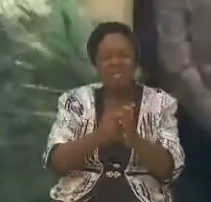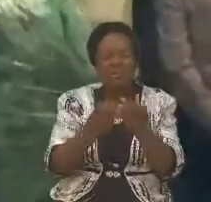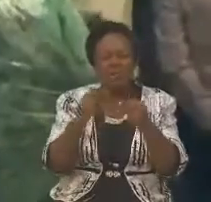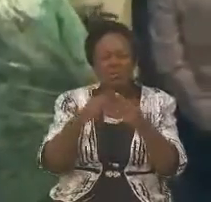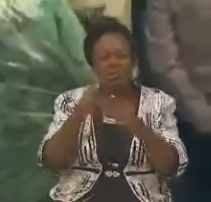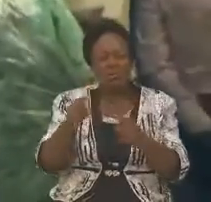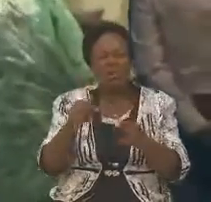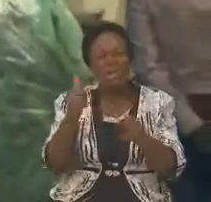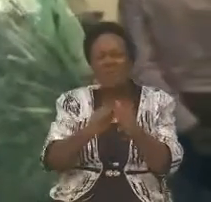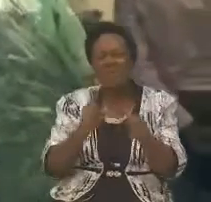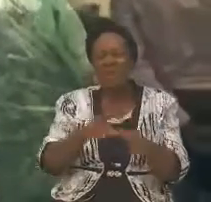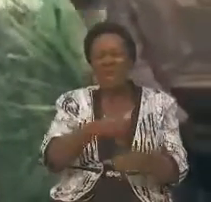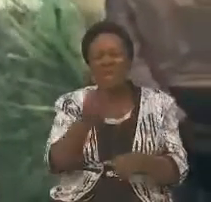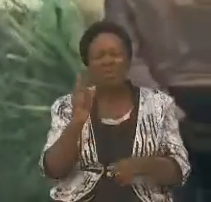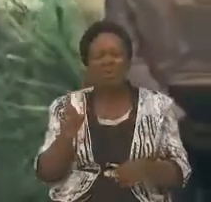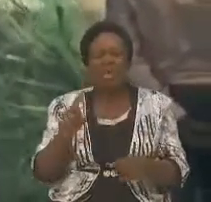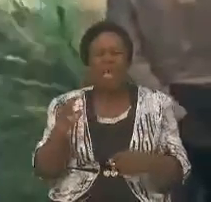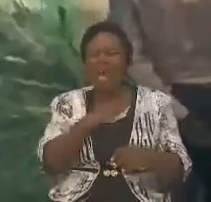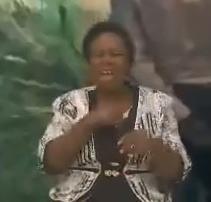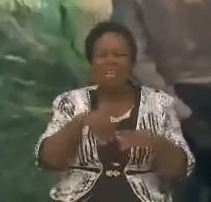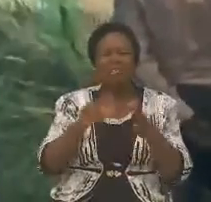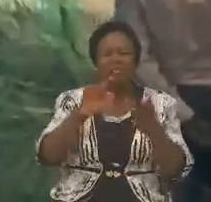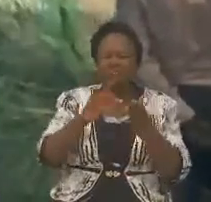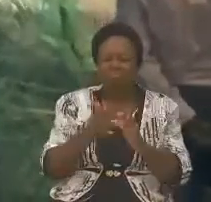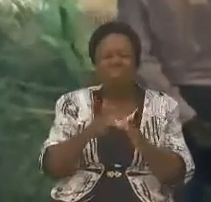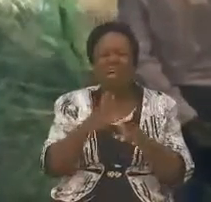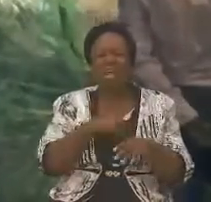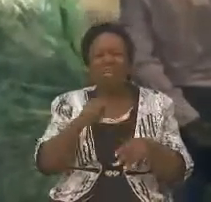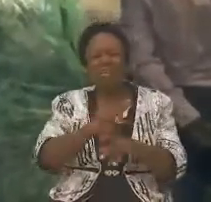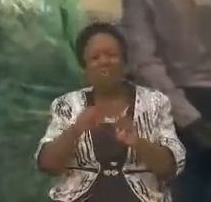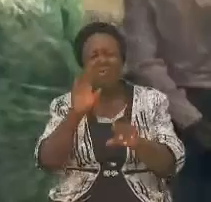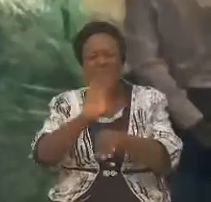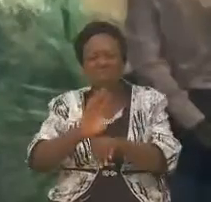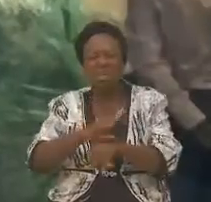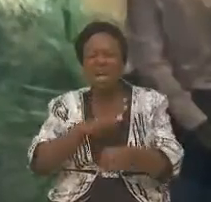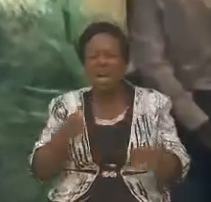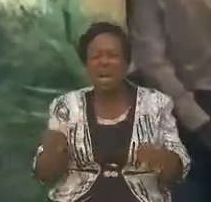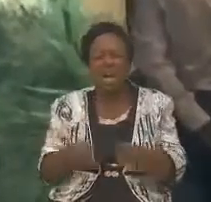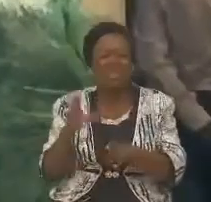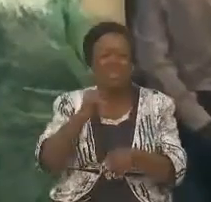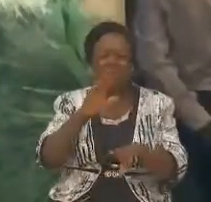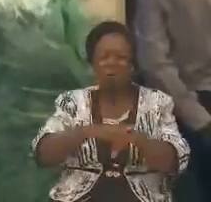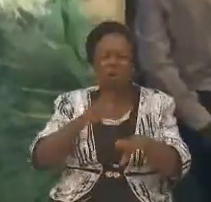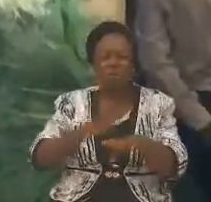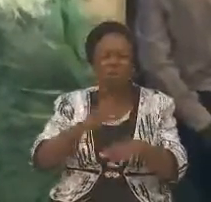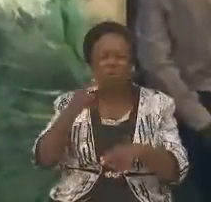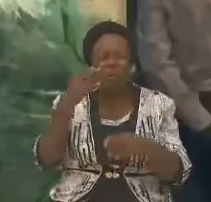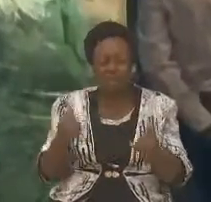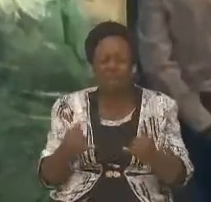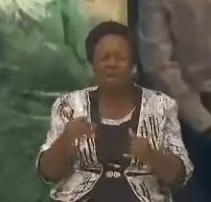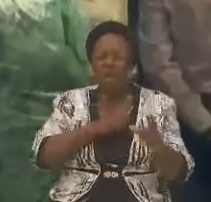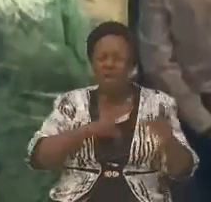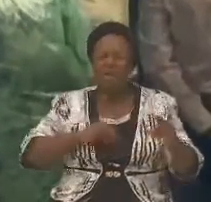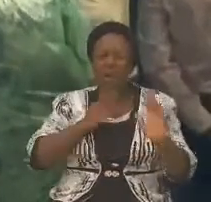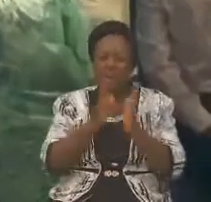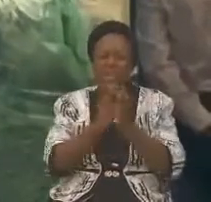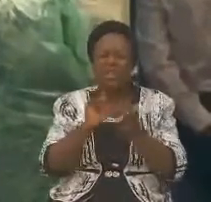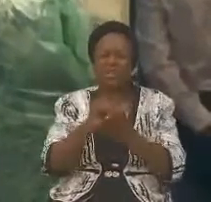places, different nations, and they call upon you now, I pray that you'll be the Redeemer and the